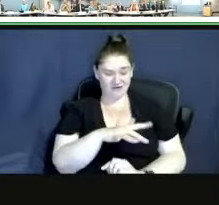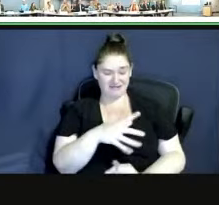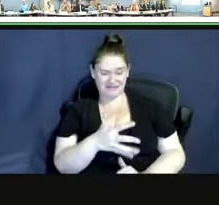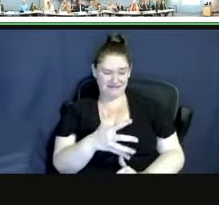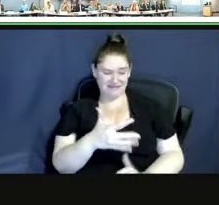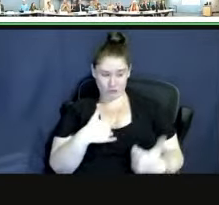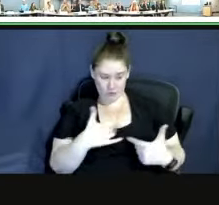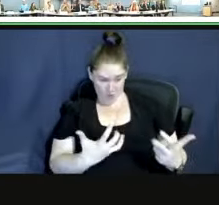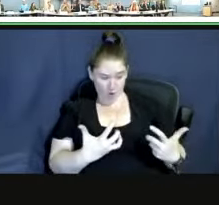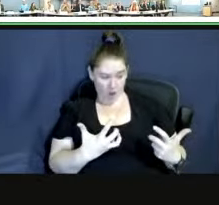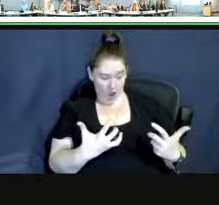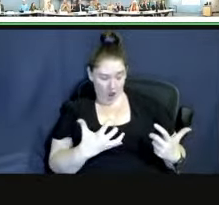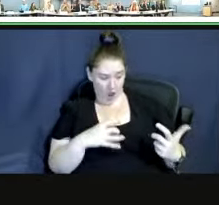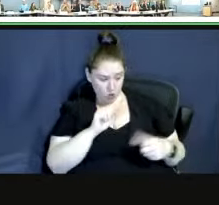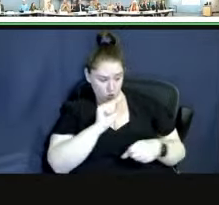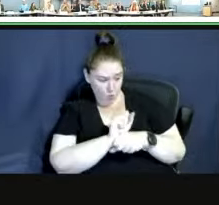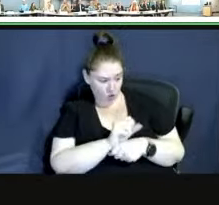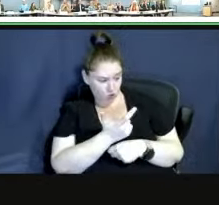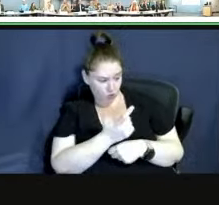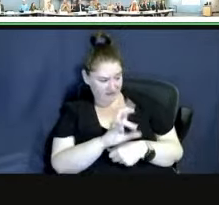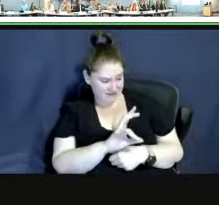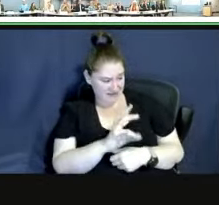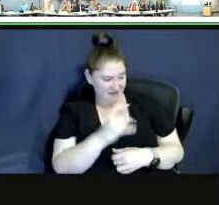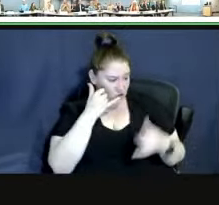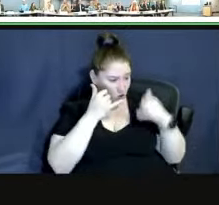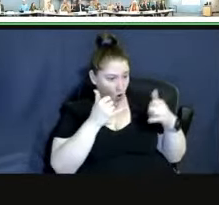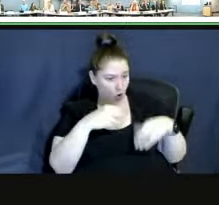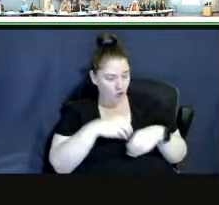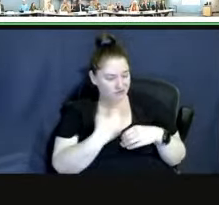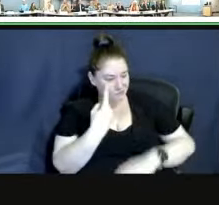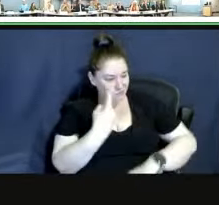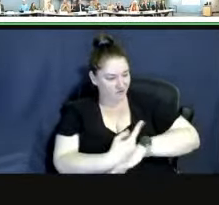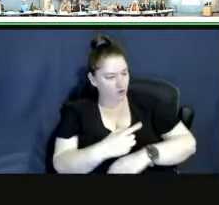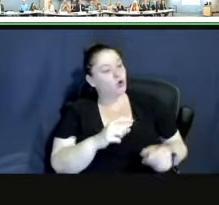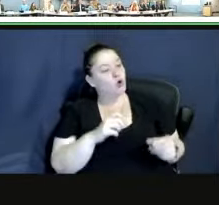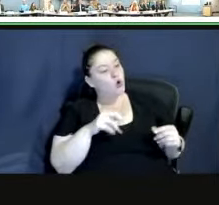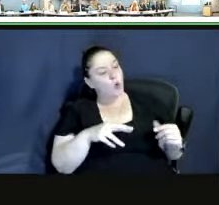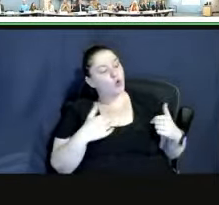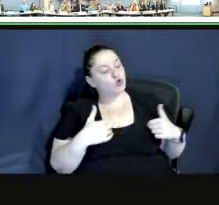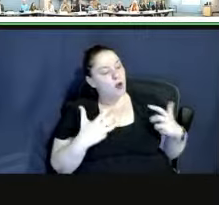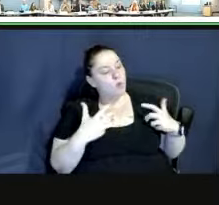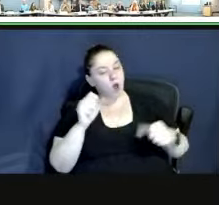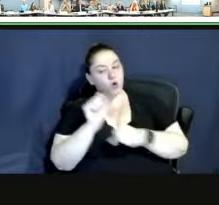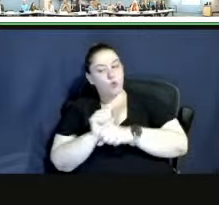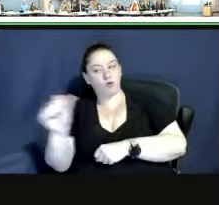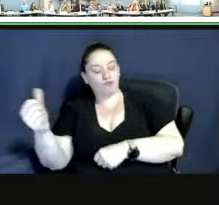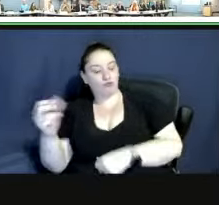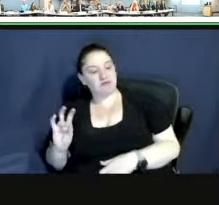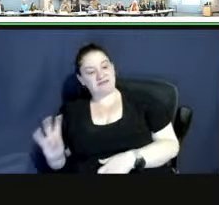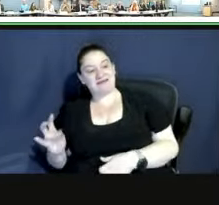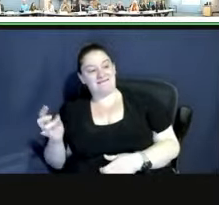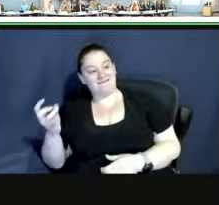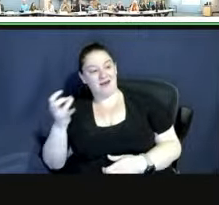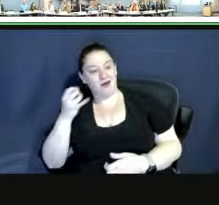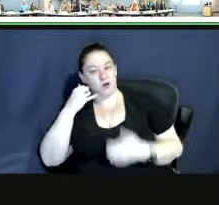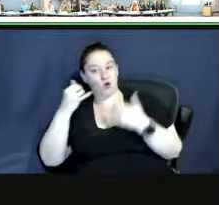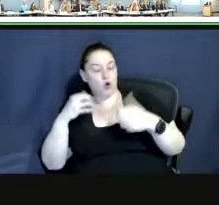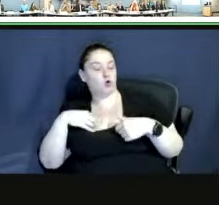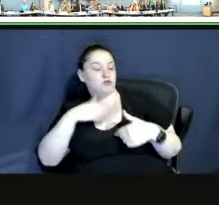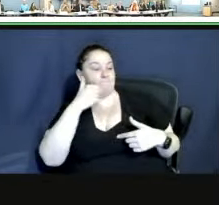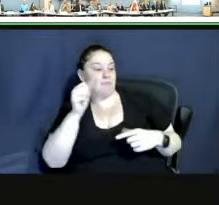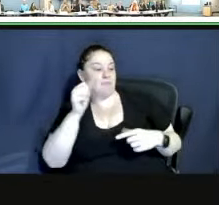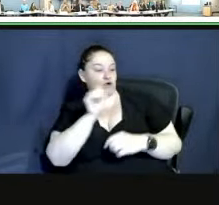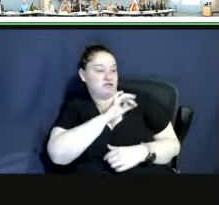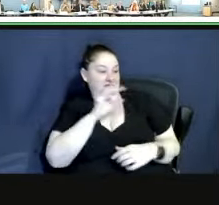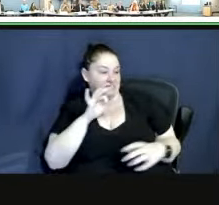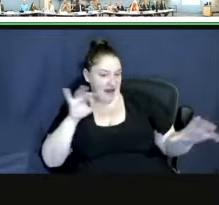want to run 27 calls in a 24-hour shift? Or I want to work for a department where I run seven calls and I have a better staffing. So I